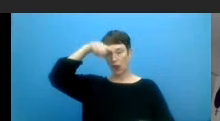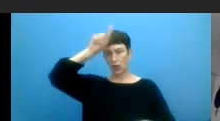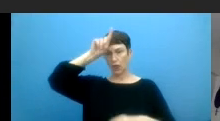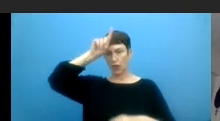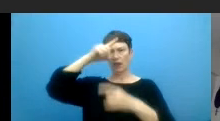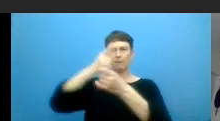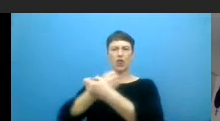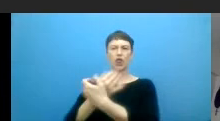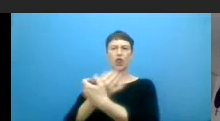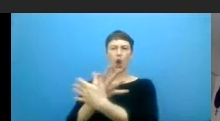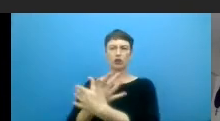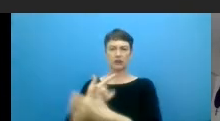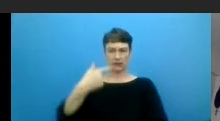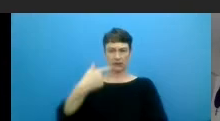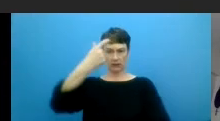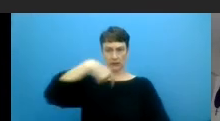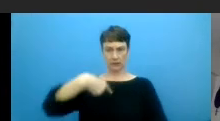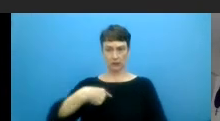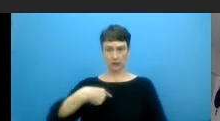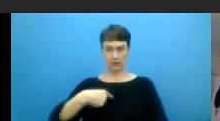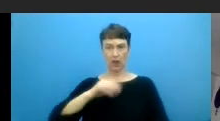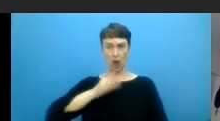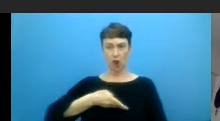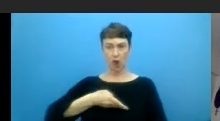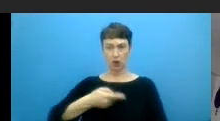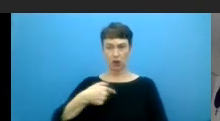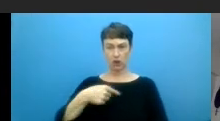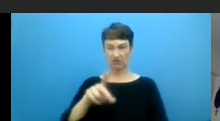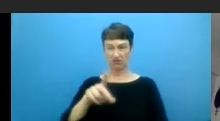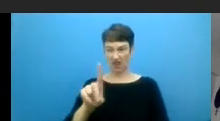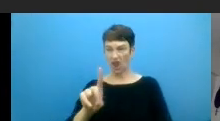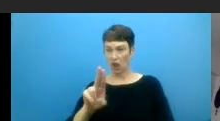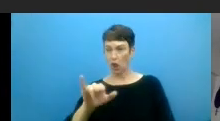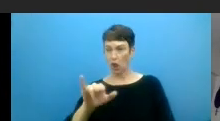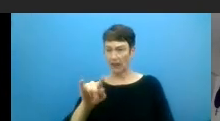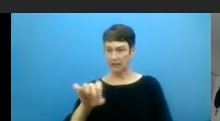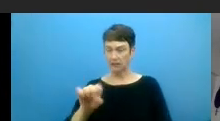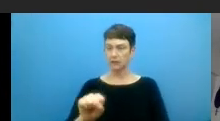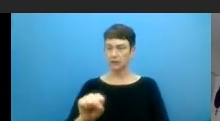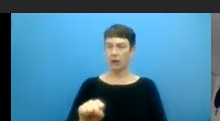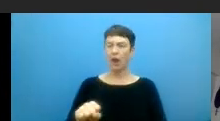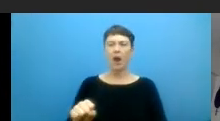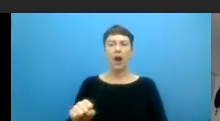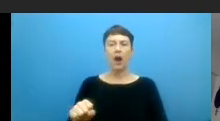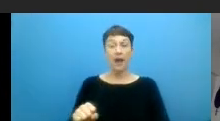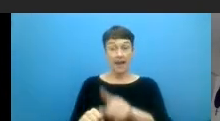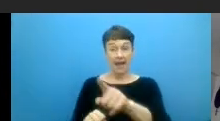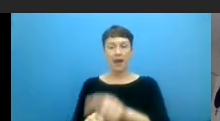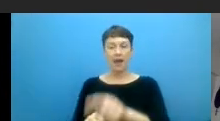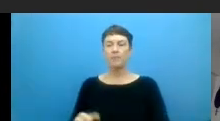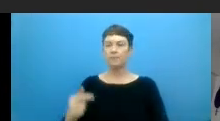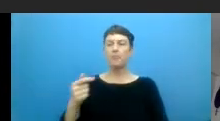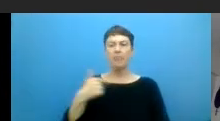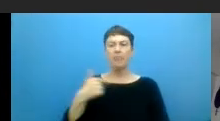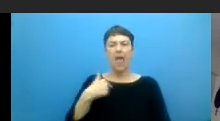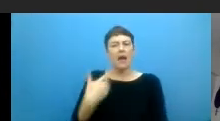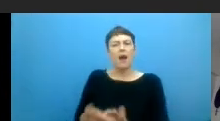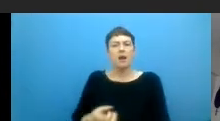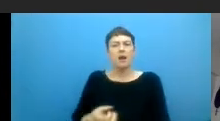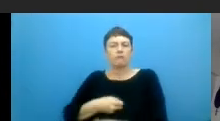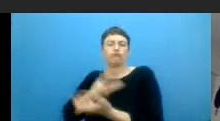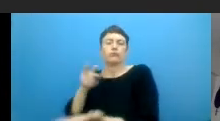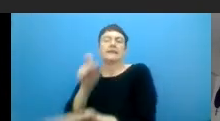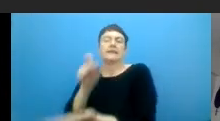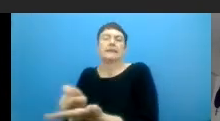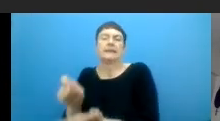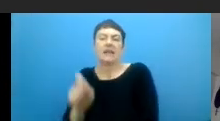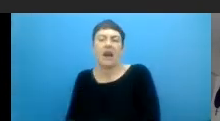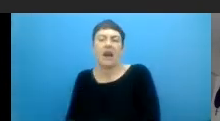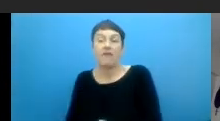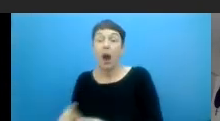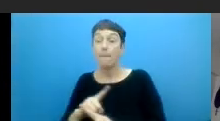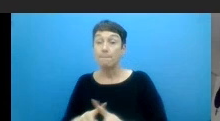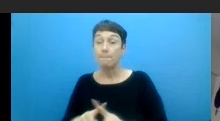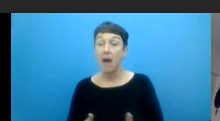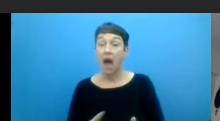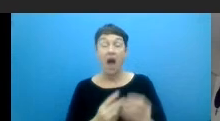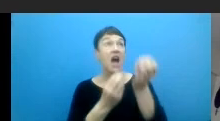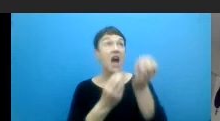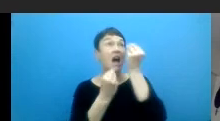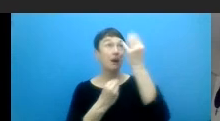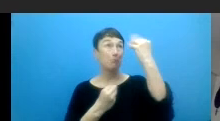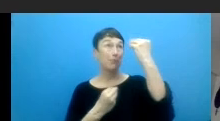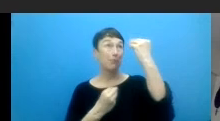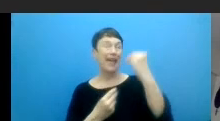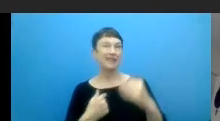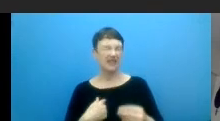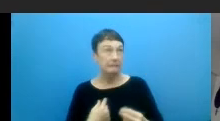to understand something written in German. Just an example. So I think our lecturers are sometimes